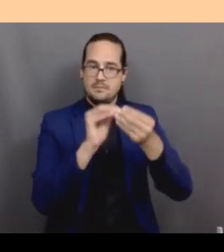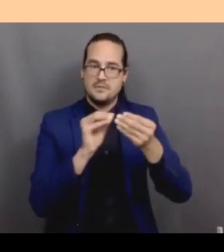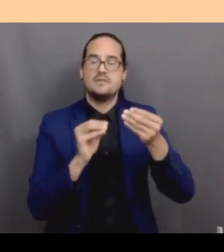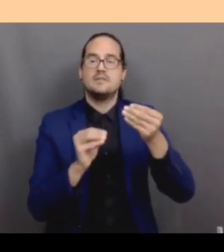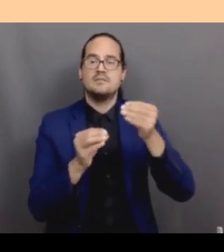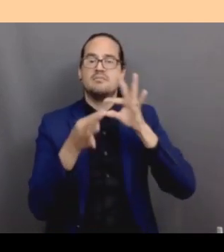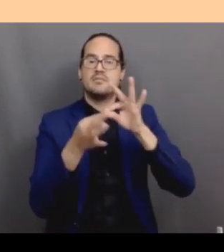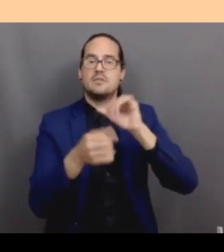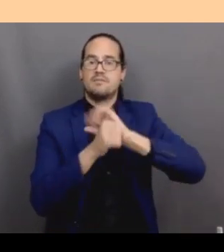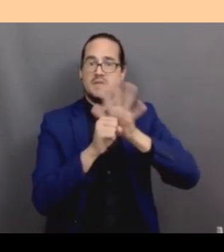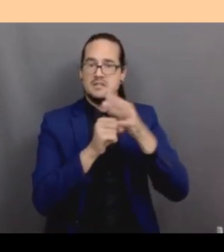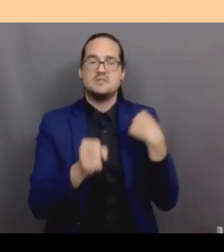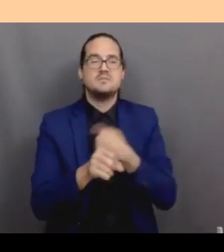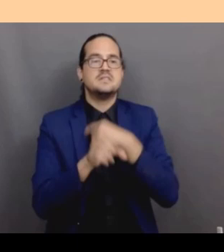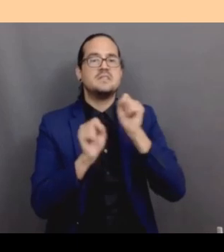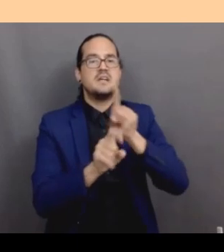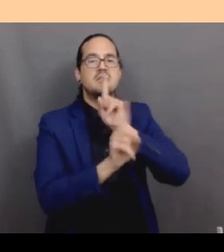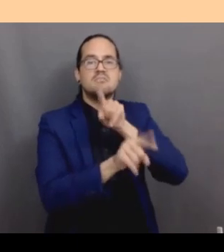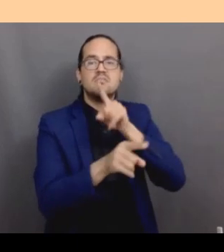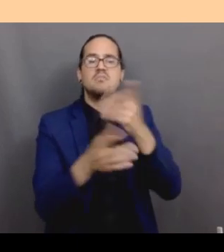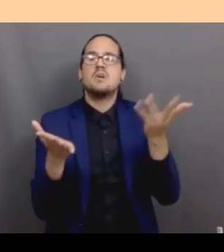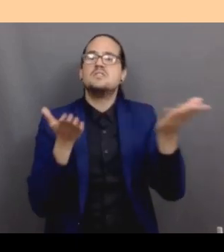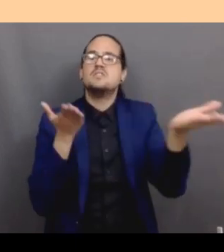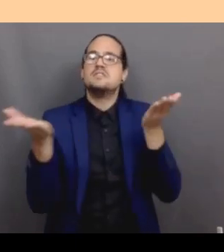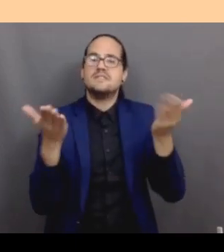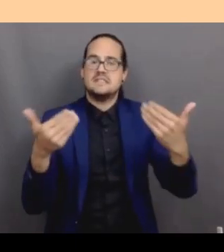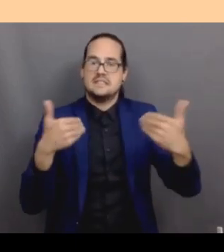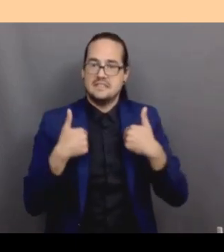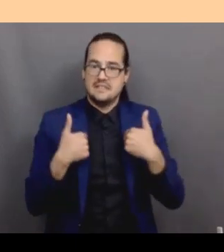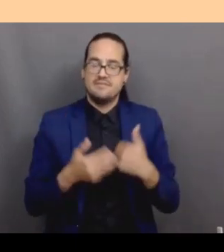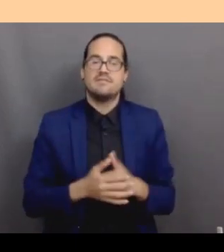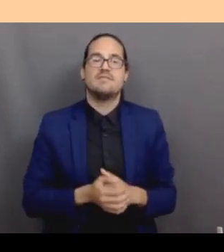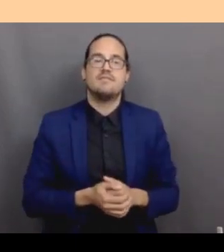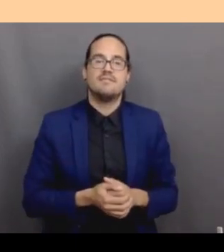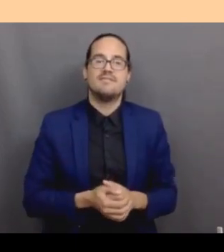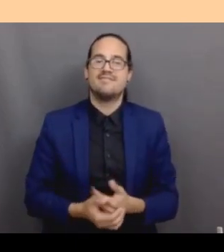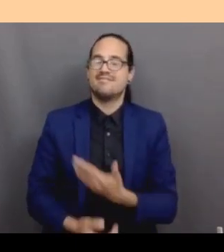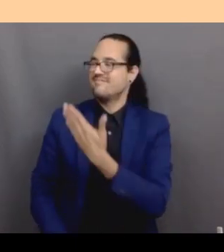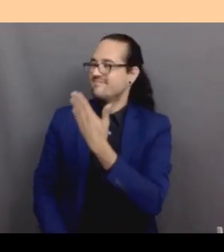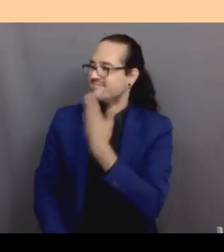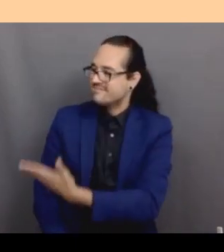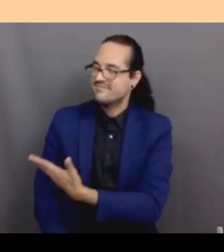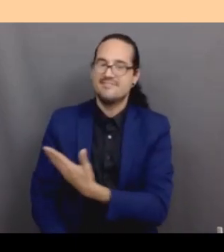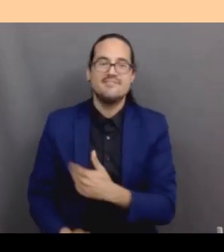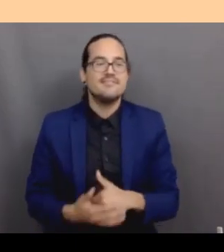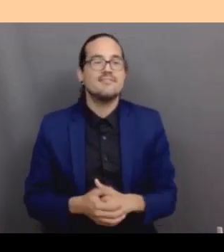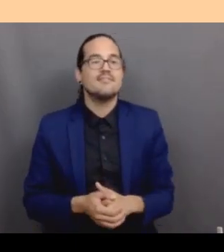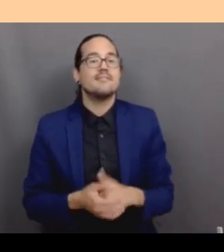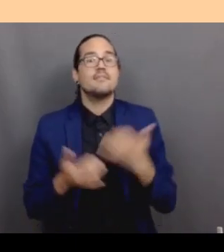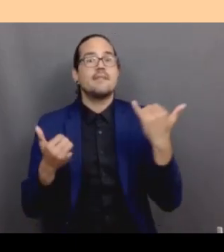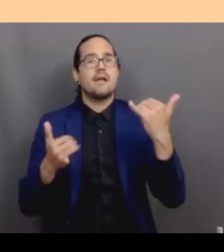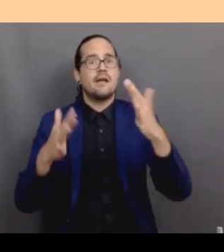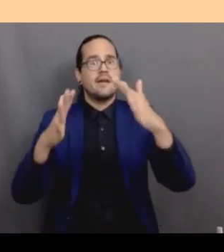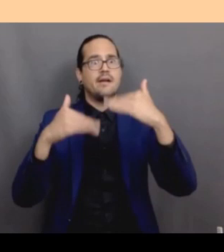services. Excellent. Another hot topic among the various questions that were